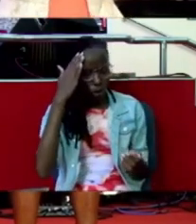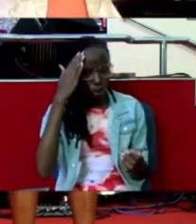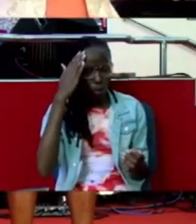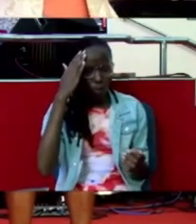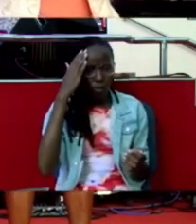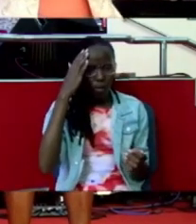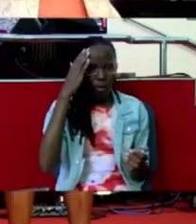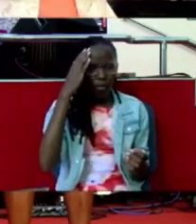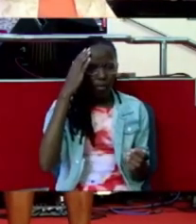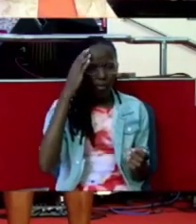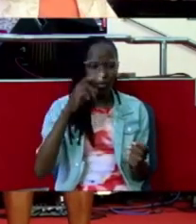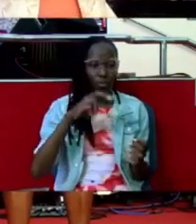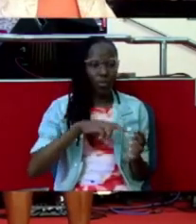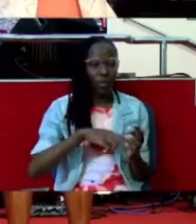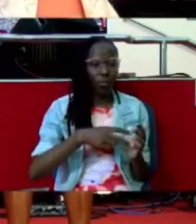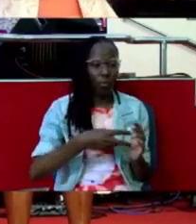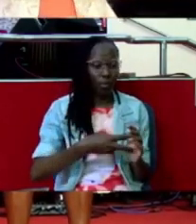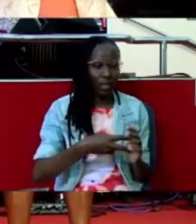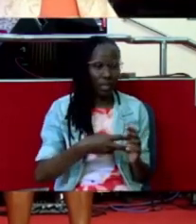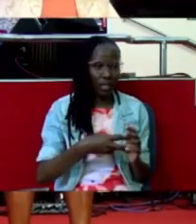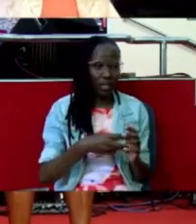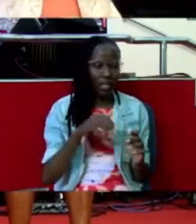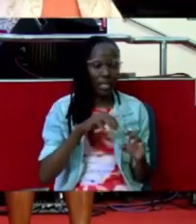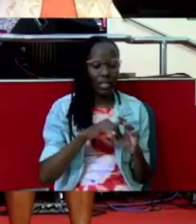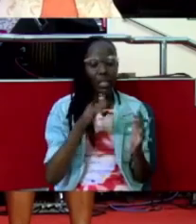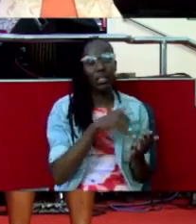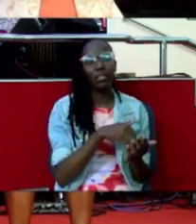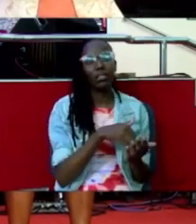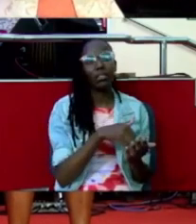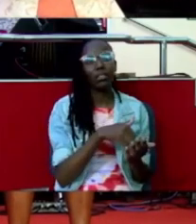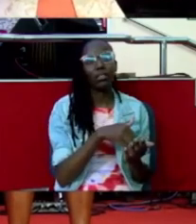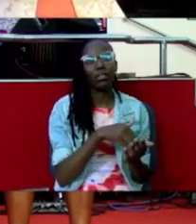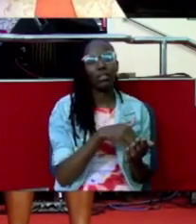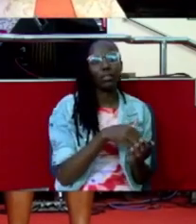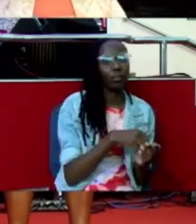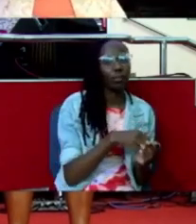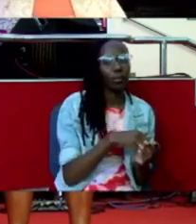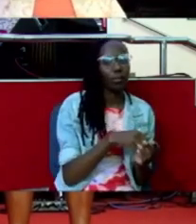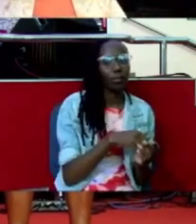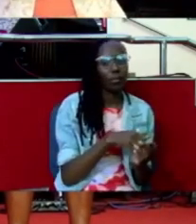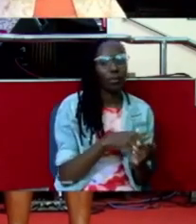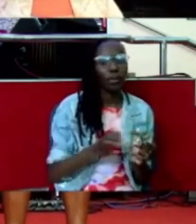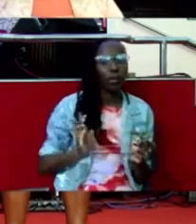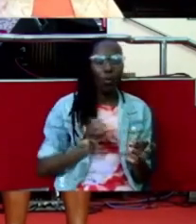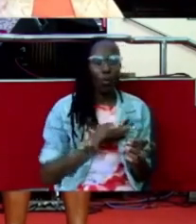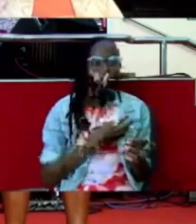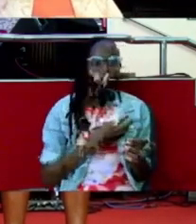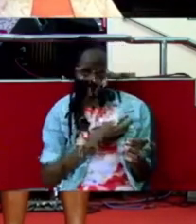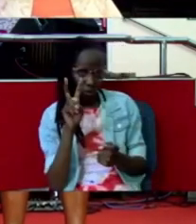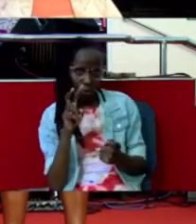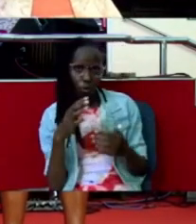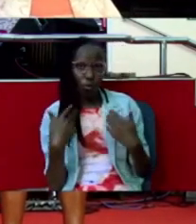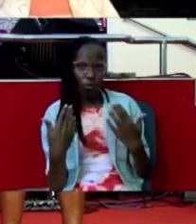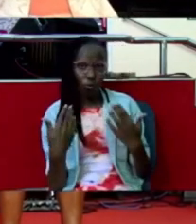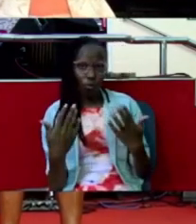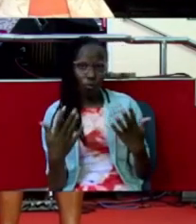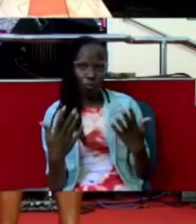Tunapoona kitu ambacho tunaweza fuata mahali pale. We view things differently when we identify a cause in